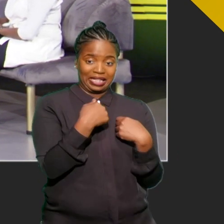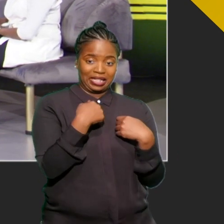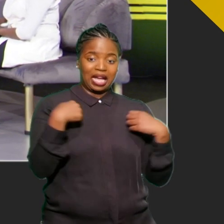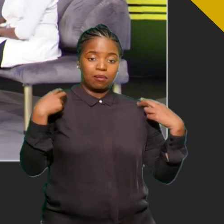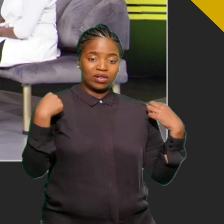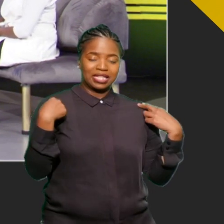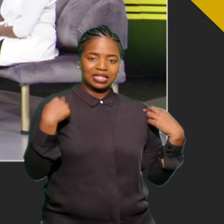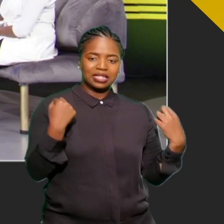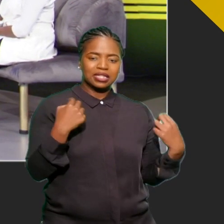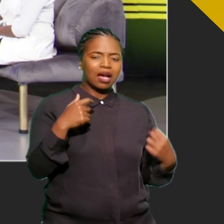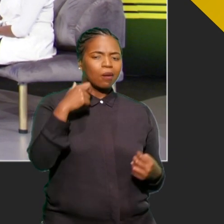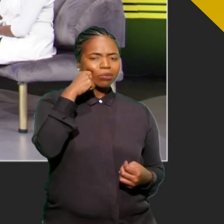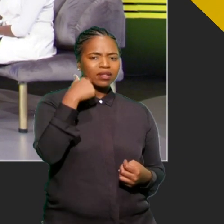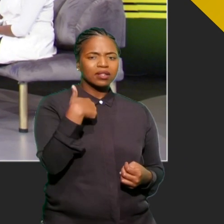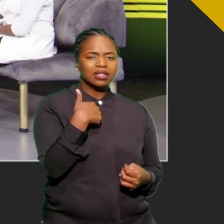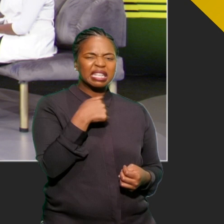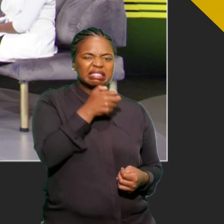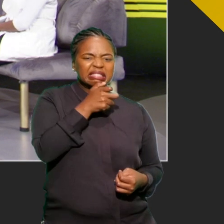Later.